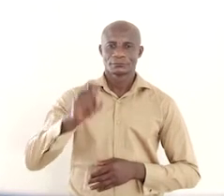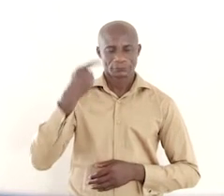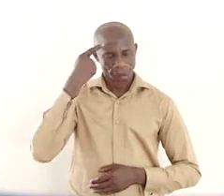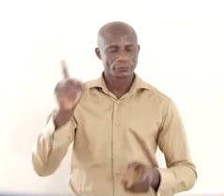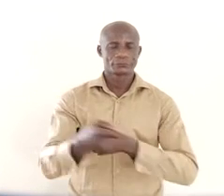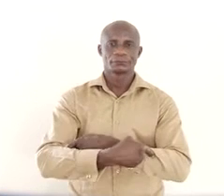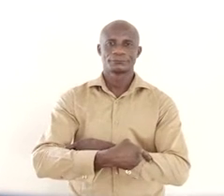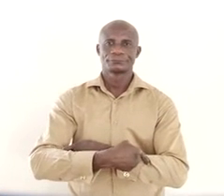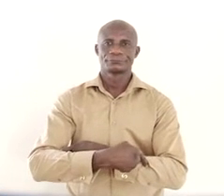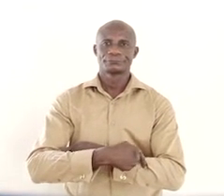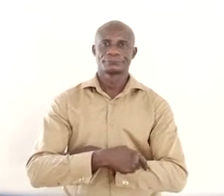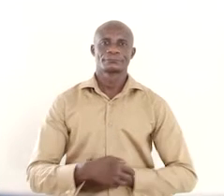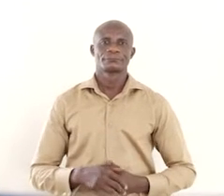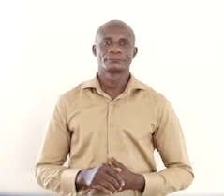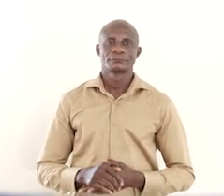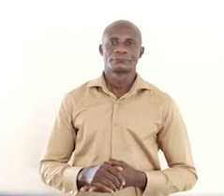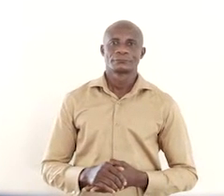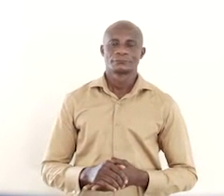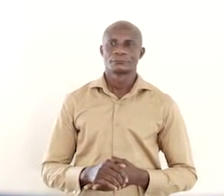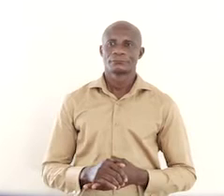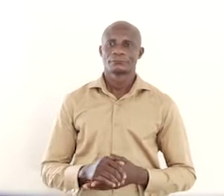Lead questions for today.